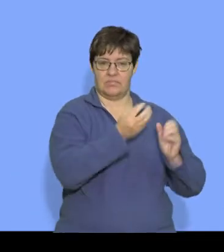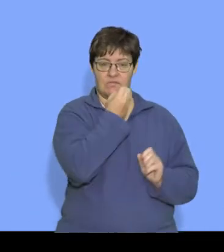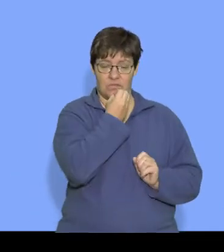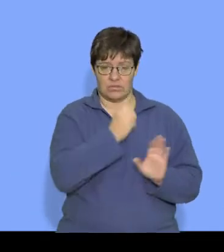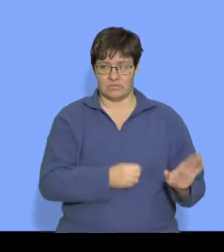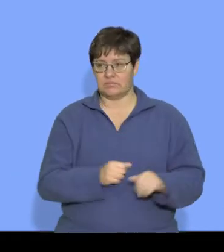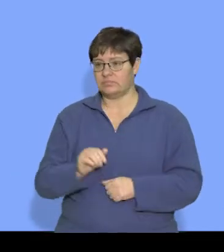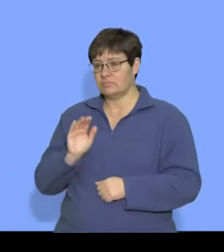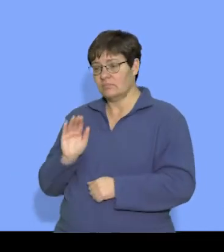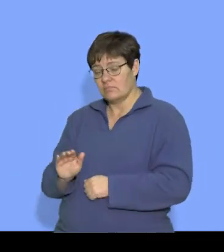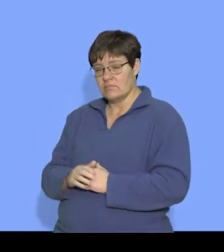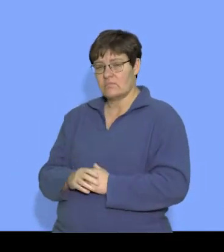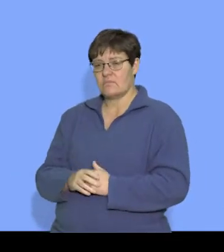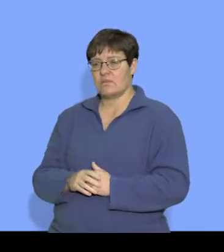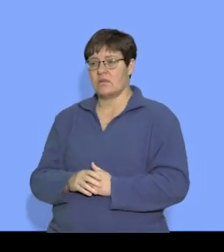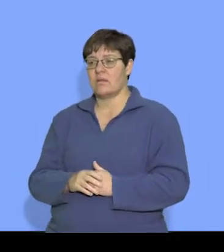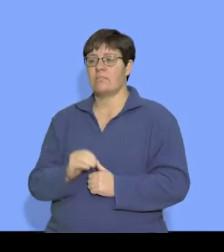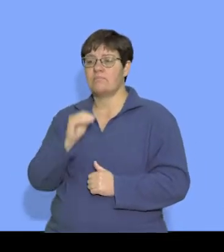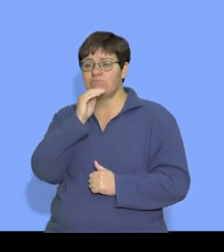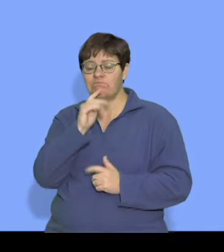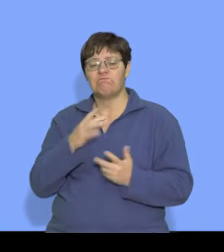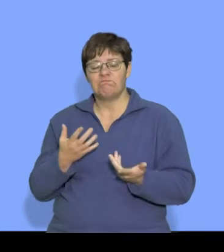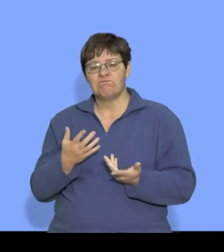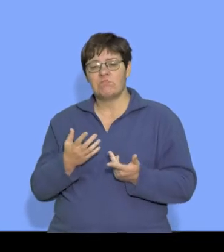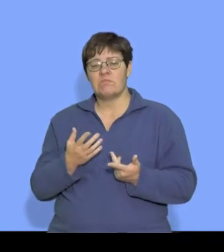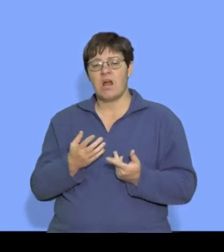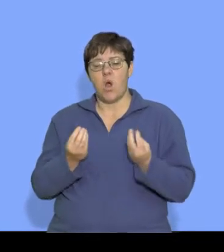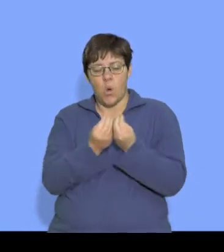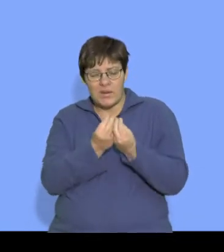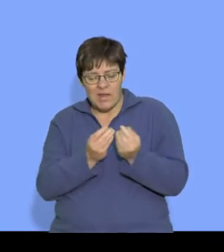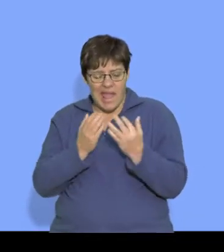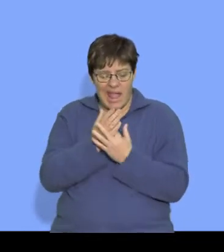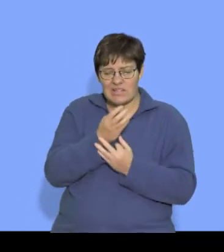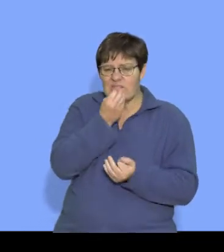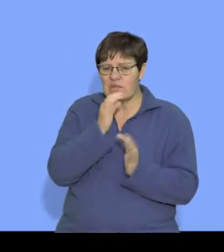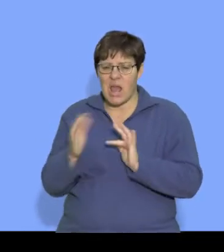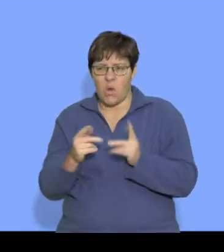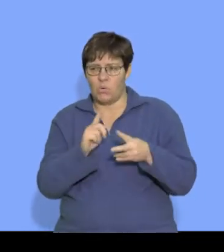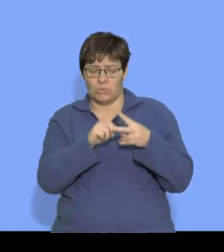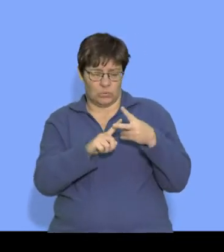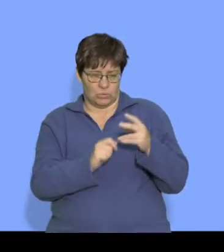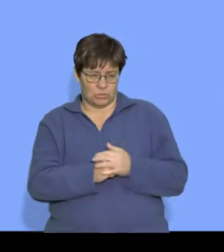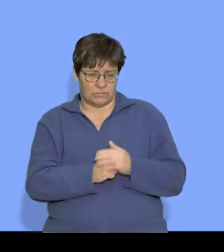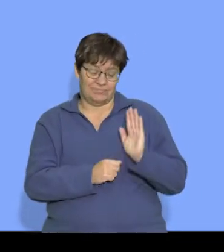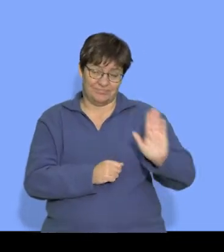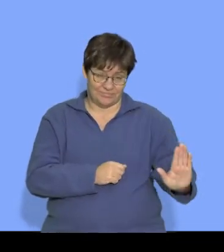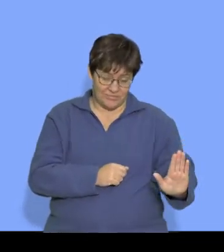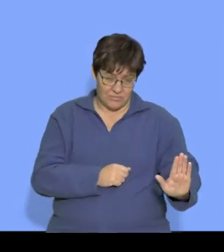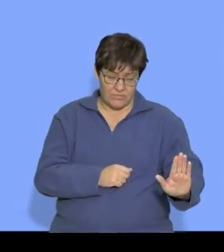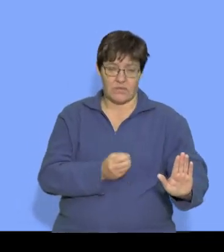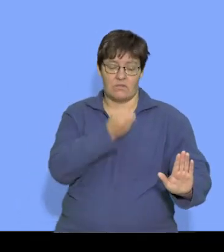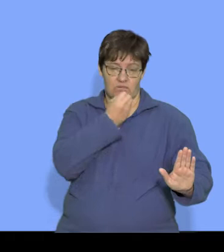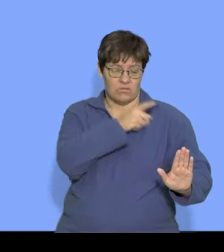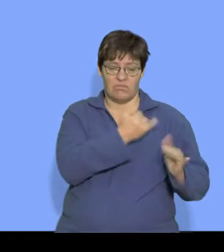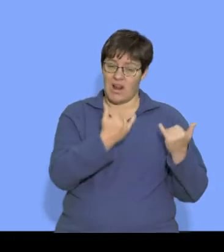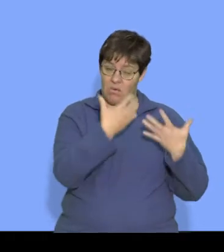There are two important modes of nutrition with regards to how organisms access their food. So one is your autotrophic